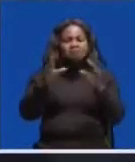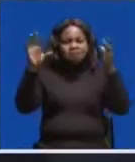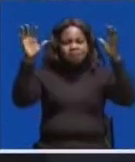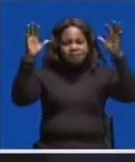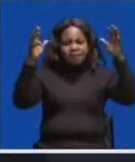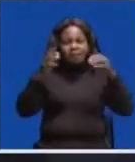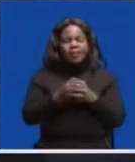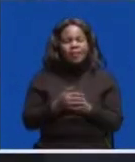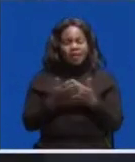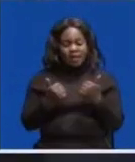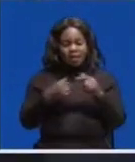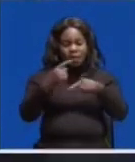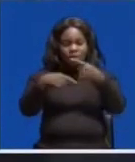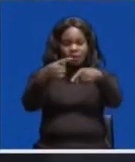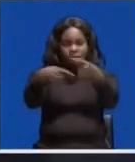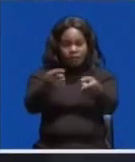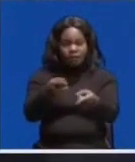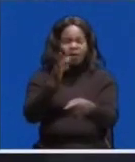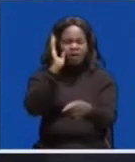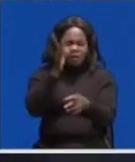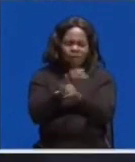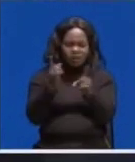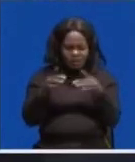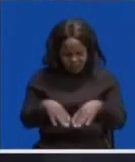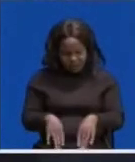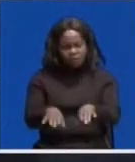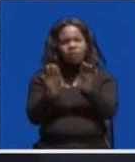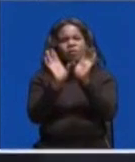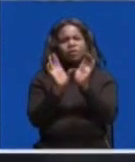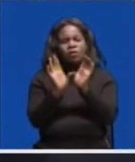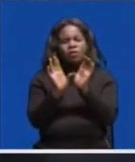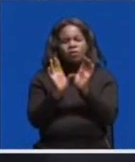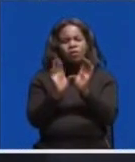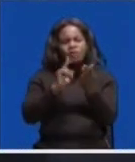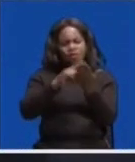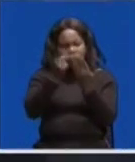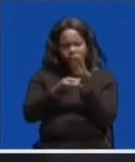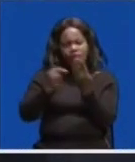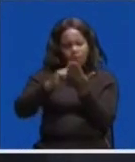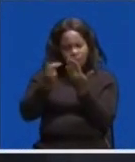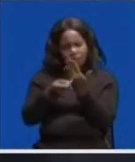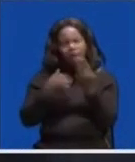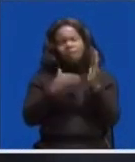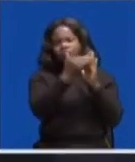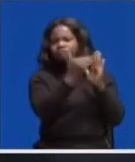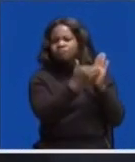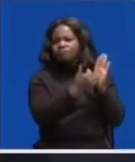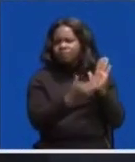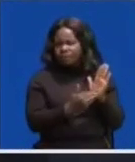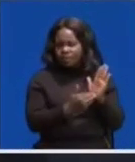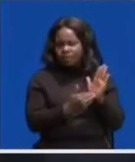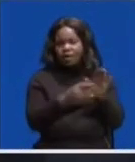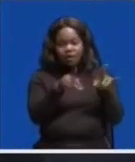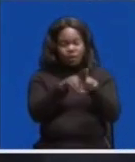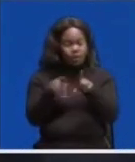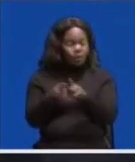So going forward, we'll just continue on the programs that he has laid, and also